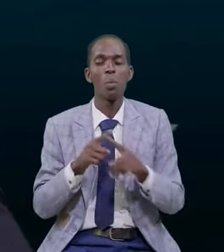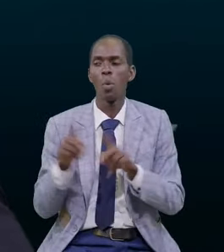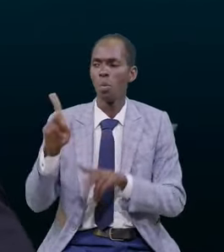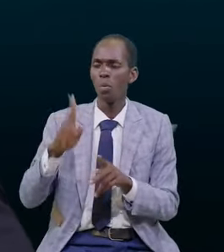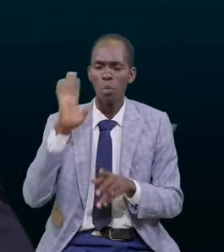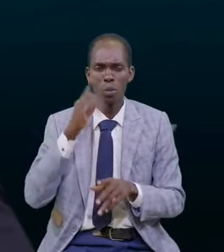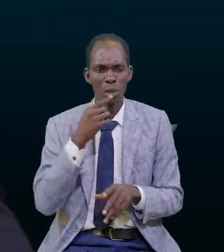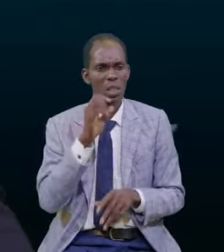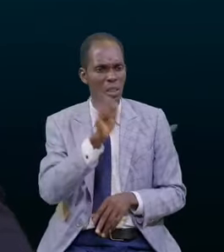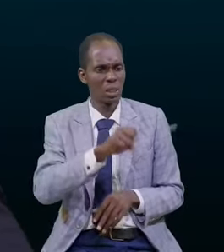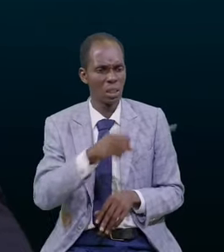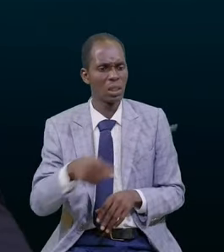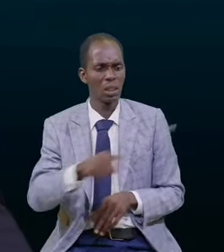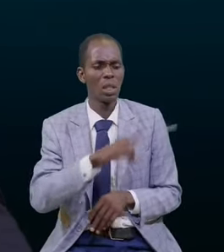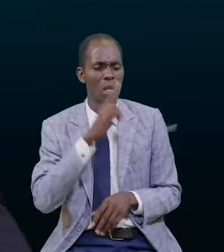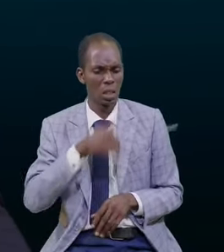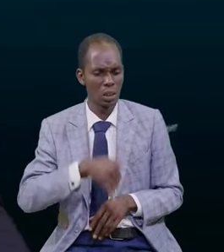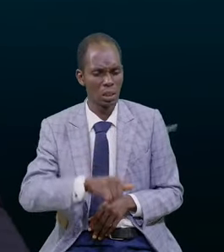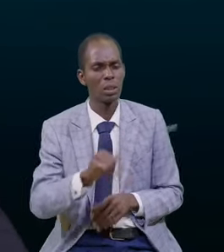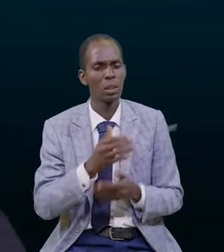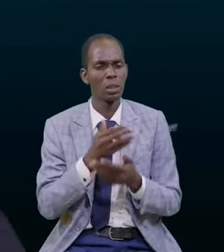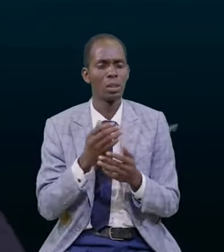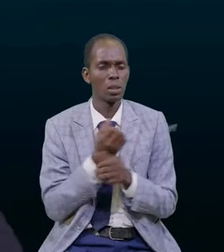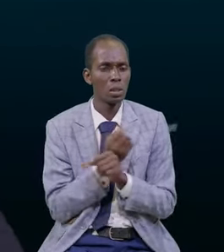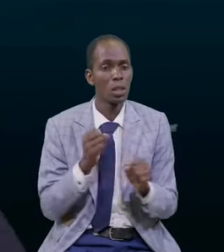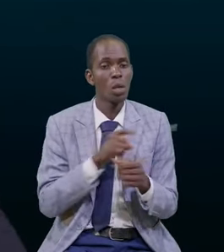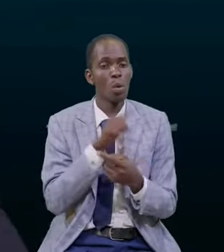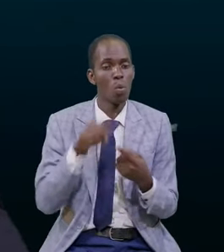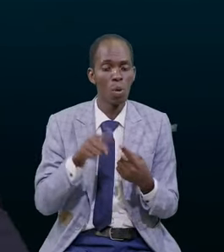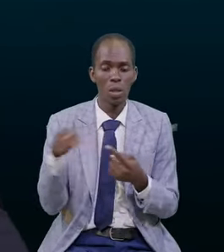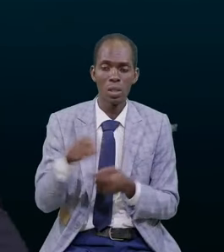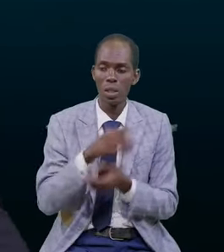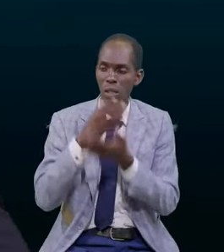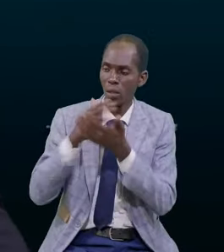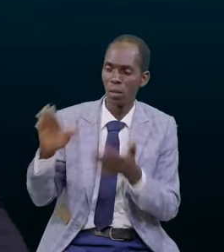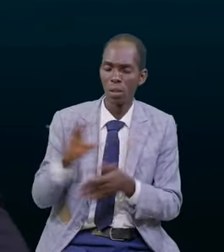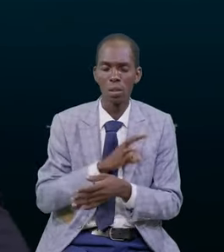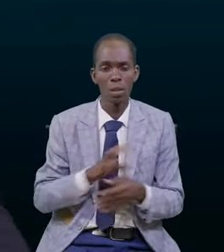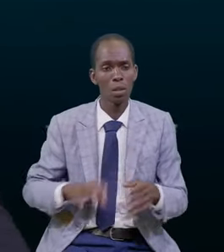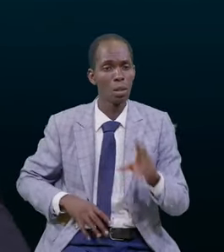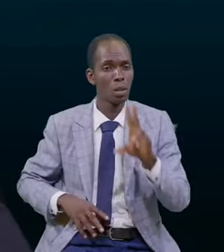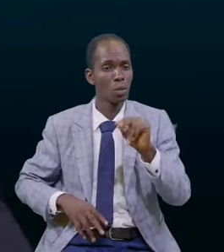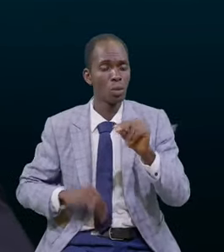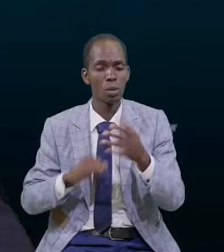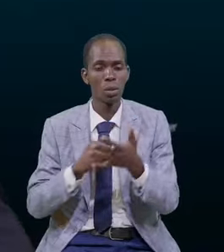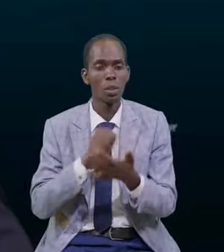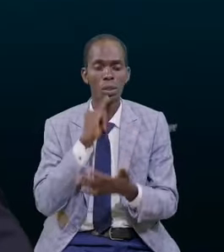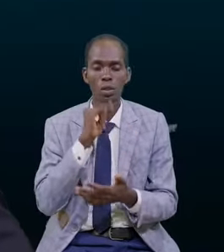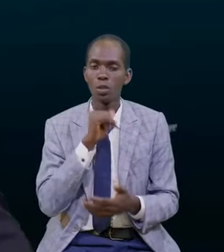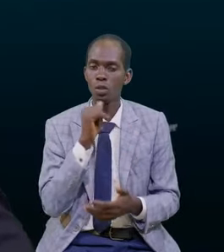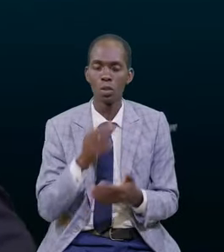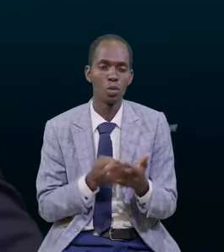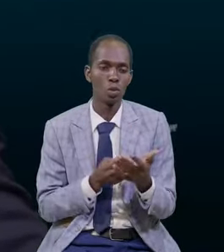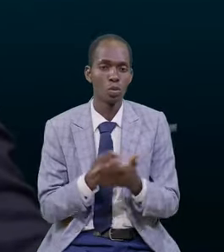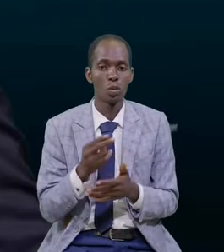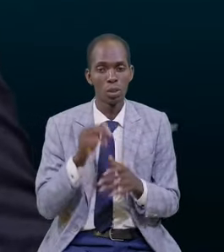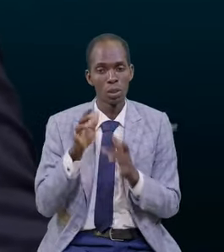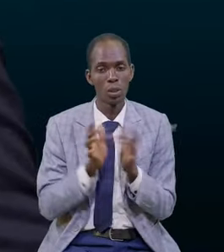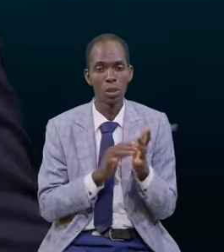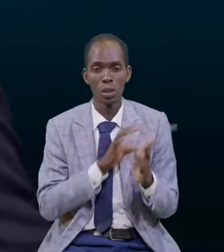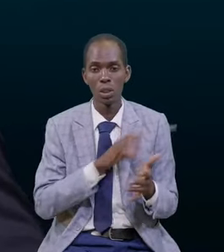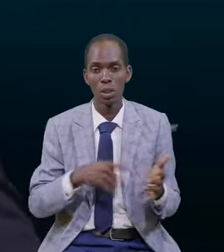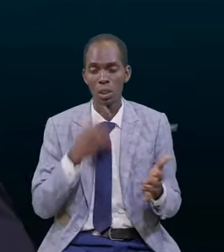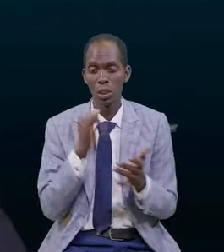abandon Christ they are still saved uh-uh the Bible doesn't support that if you continue my word then are ye my disciples